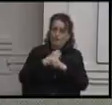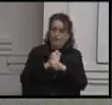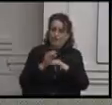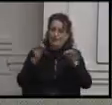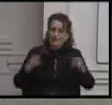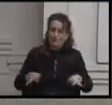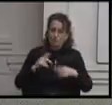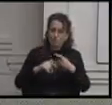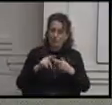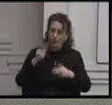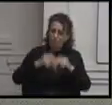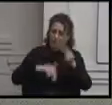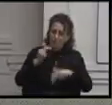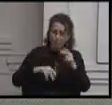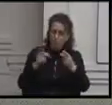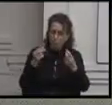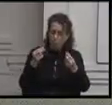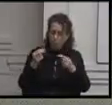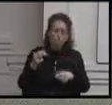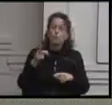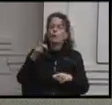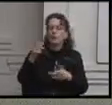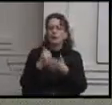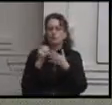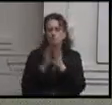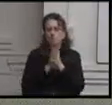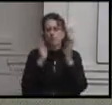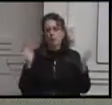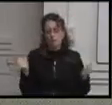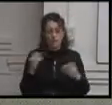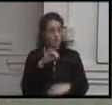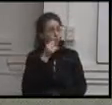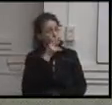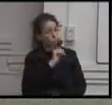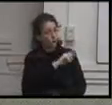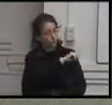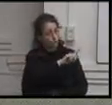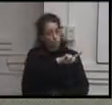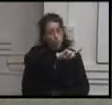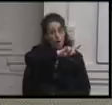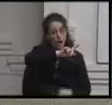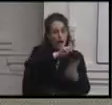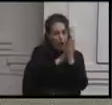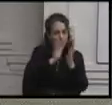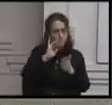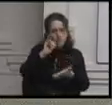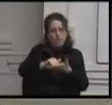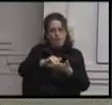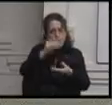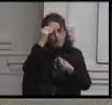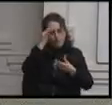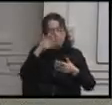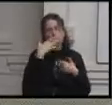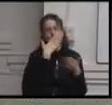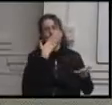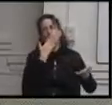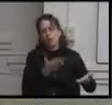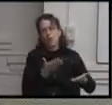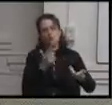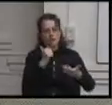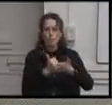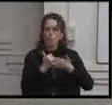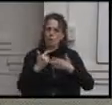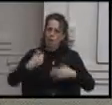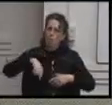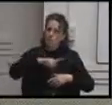that issue to the surface so that we could get all of the information we need. I think it's going to be very helpful to our conversation on